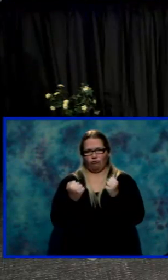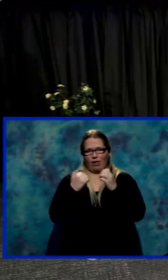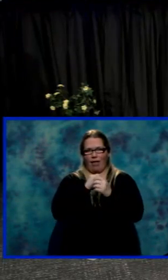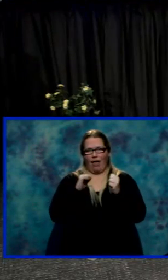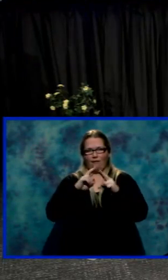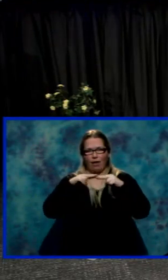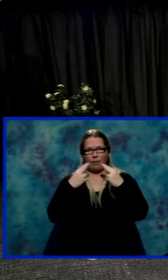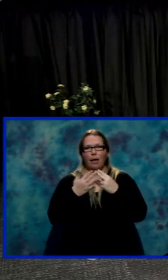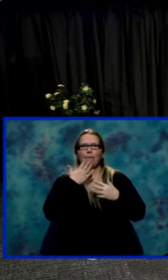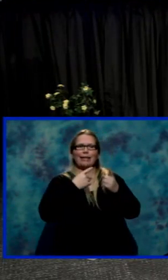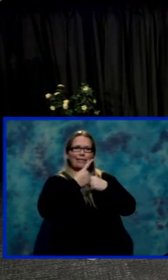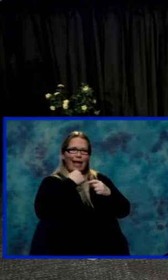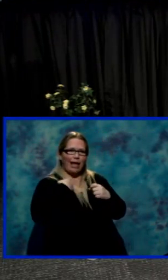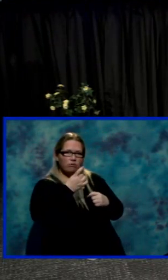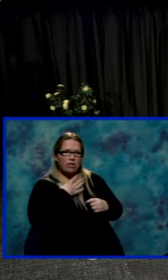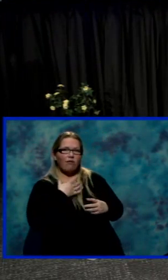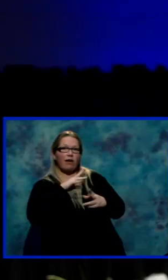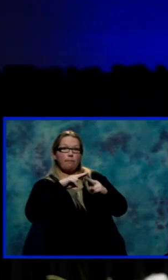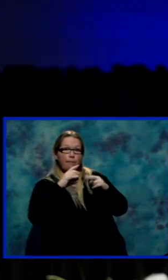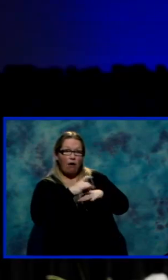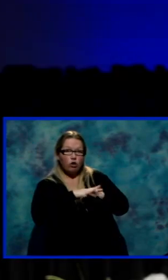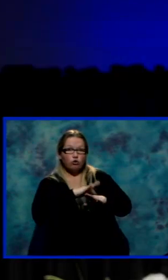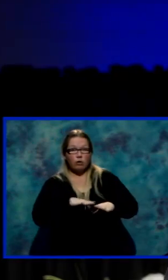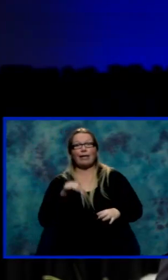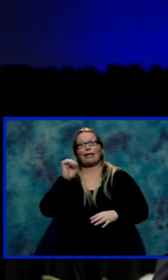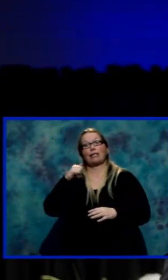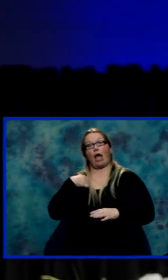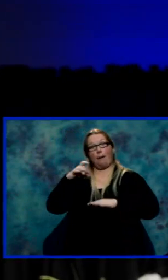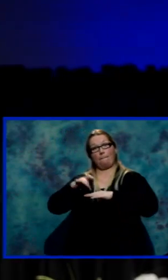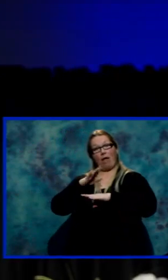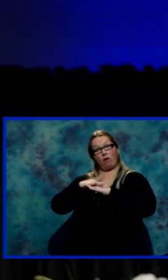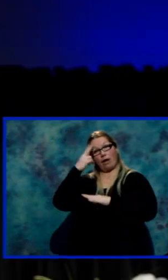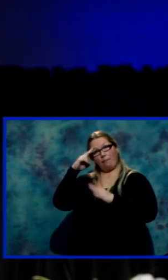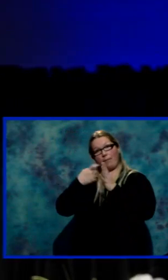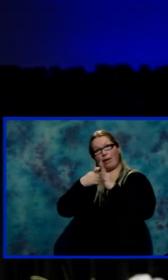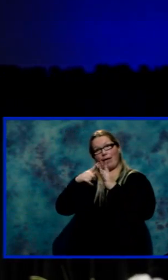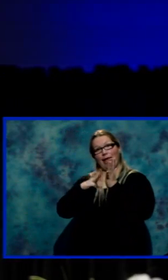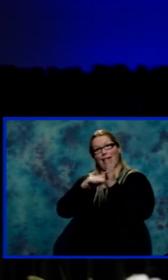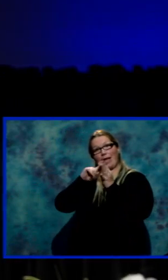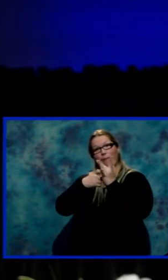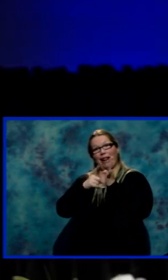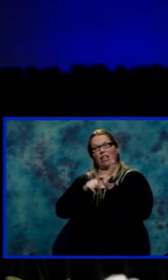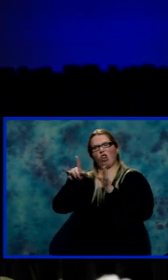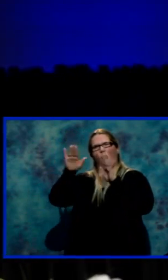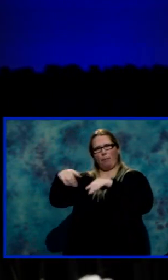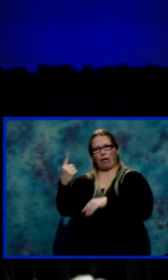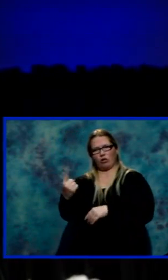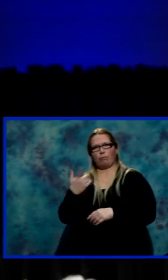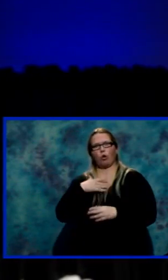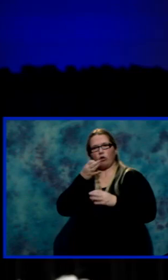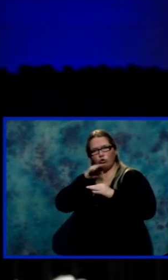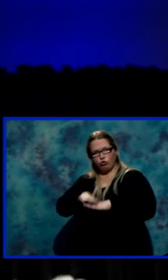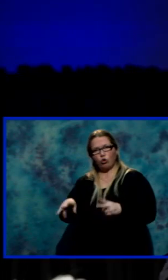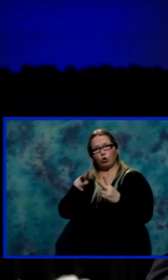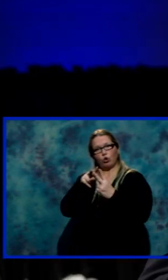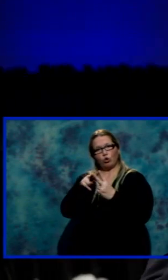Tell us some more about yourself. You're married, children? Yes, so I'm married to the wonderful Kimberly, who's by herself at home this weekend because the children, Kirsten and